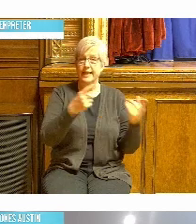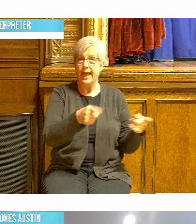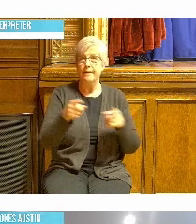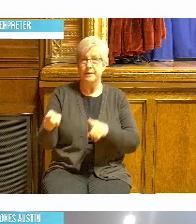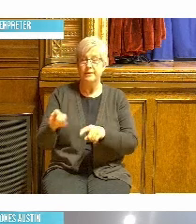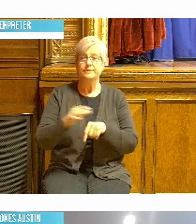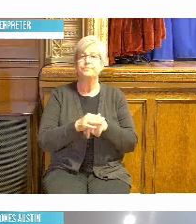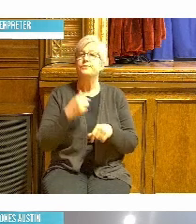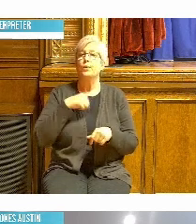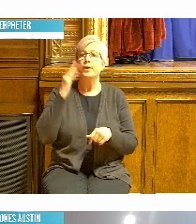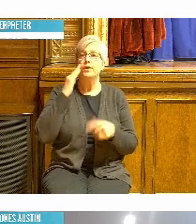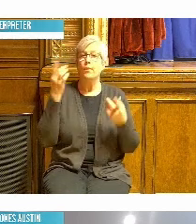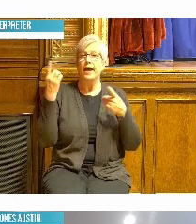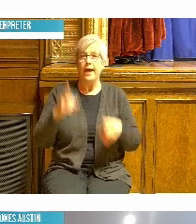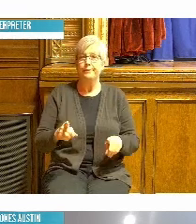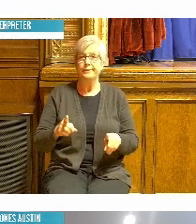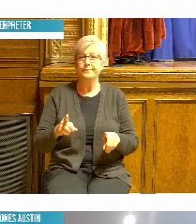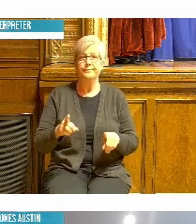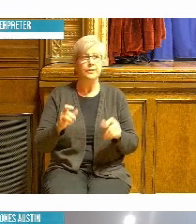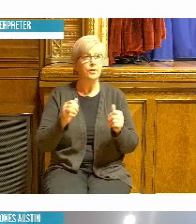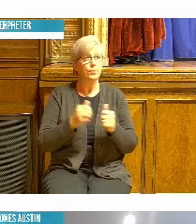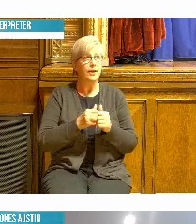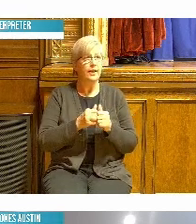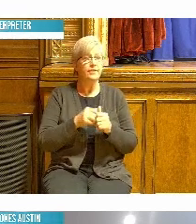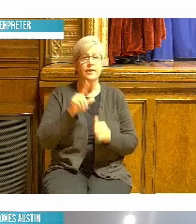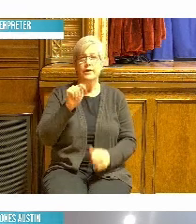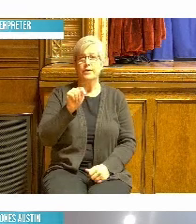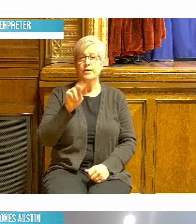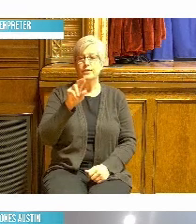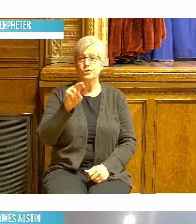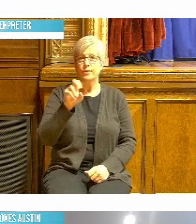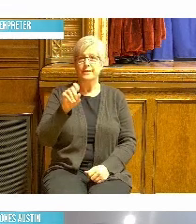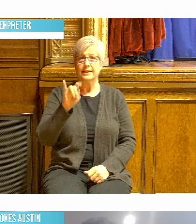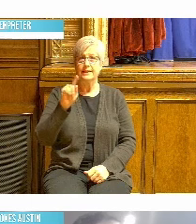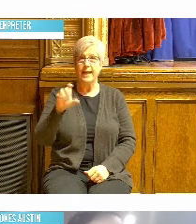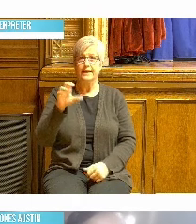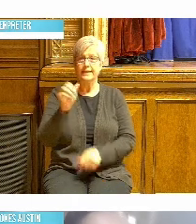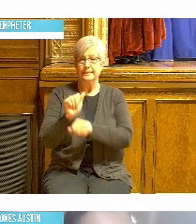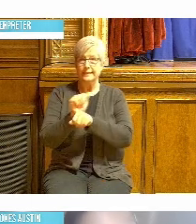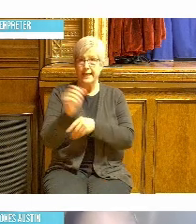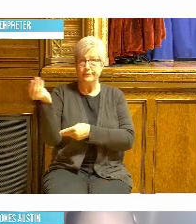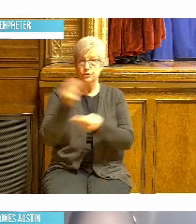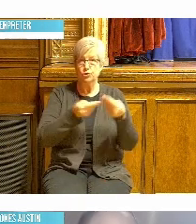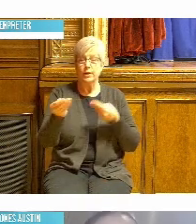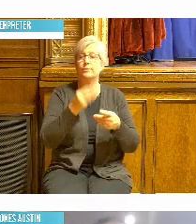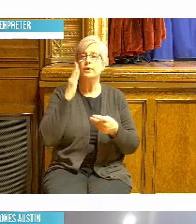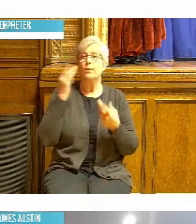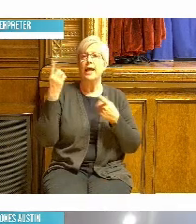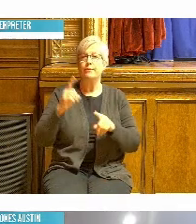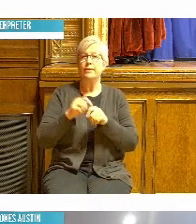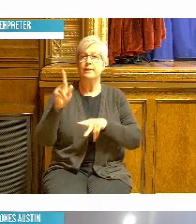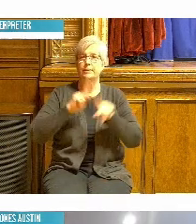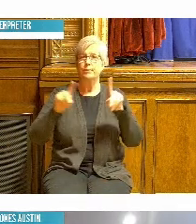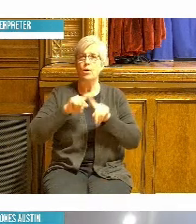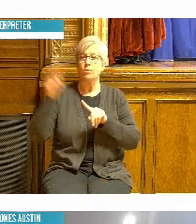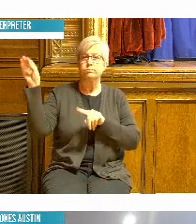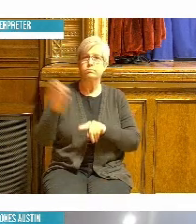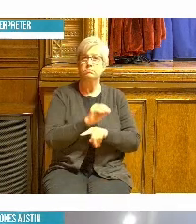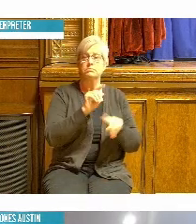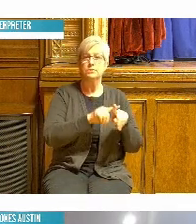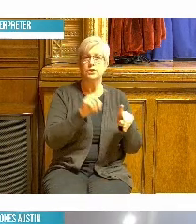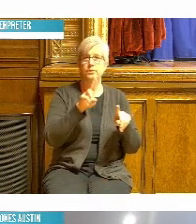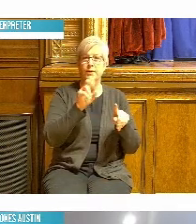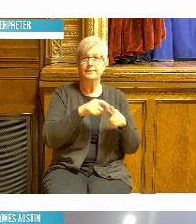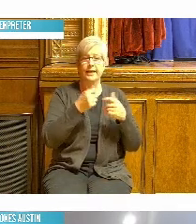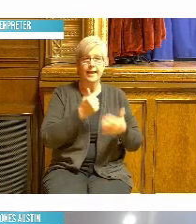place. We know what happened with the transatlantic slave trade. We know what happened with our people that came across these shores